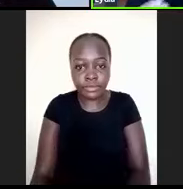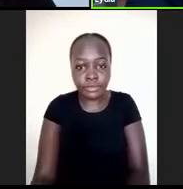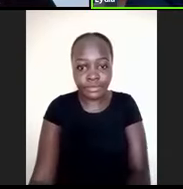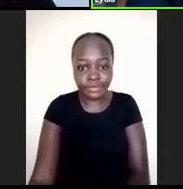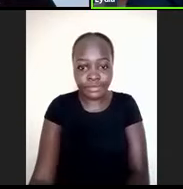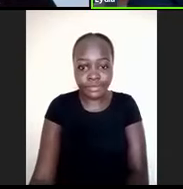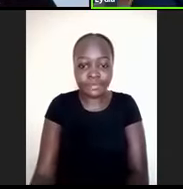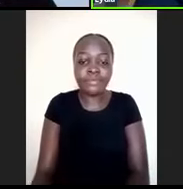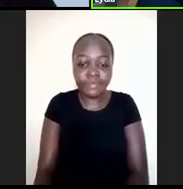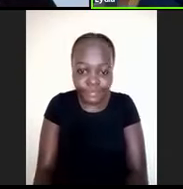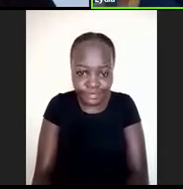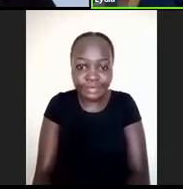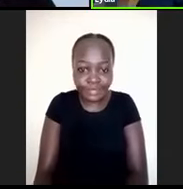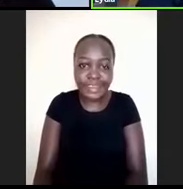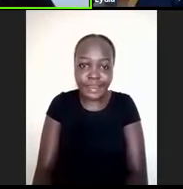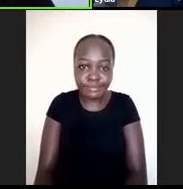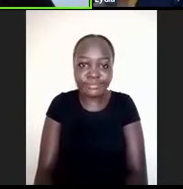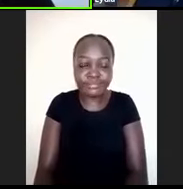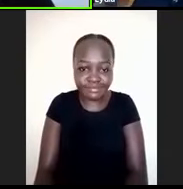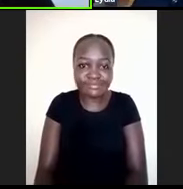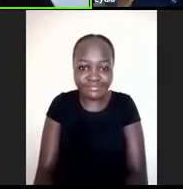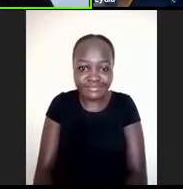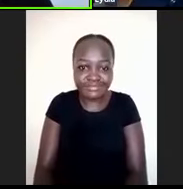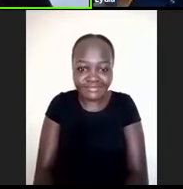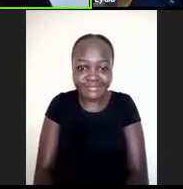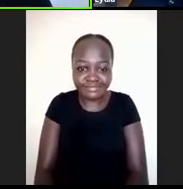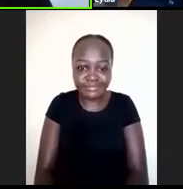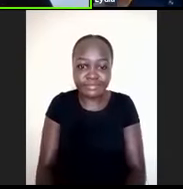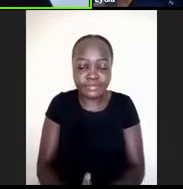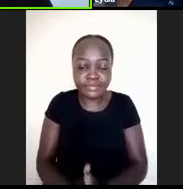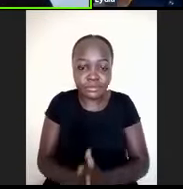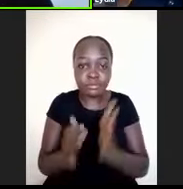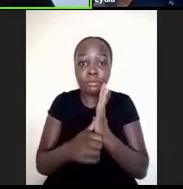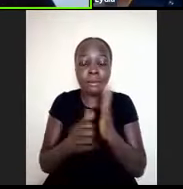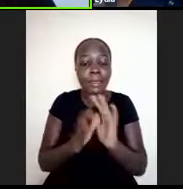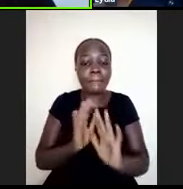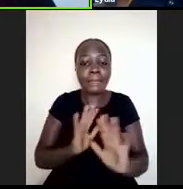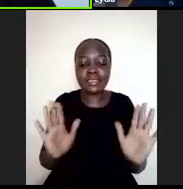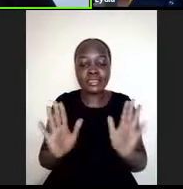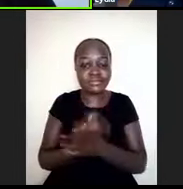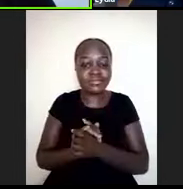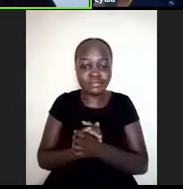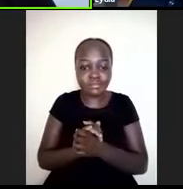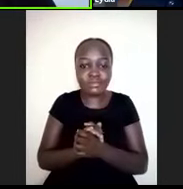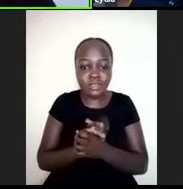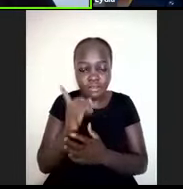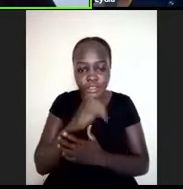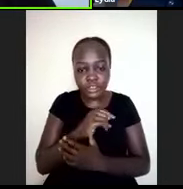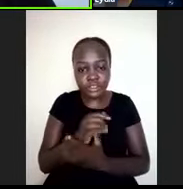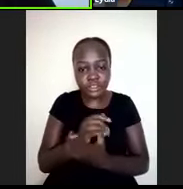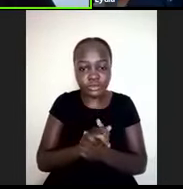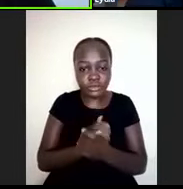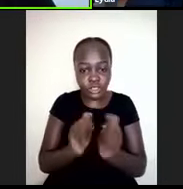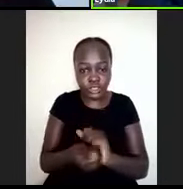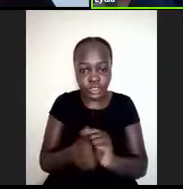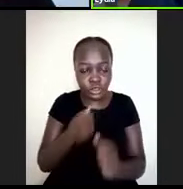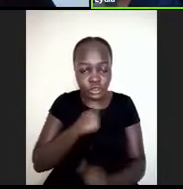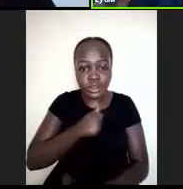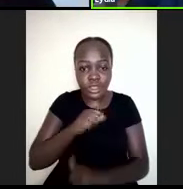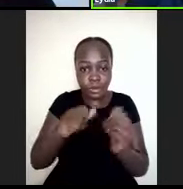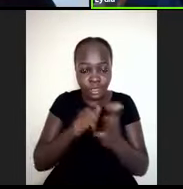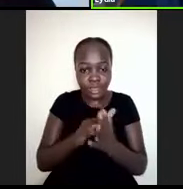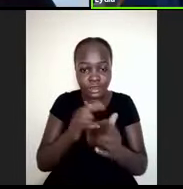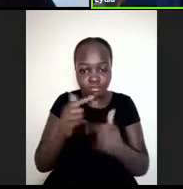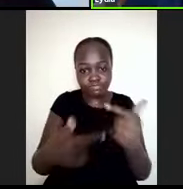Okay, you're back, Pauline. I think it was your sorry. Side. I think it's my side. I've changed. Sorry about that, Lydia. Yes.